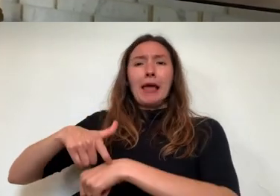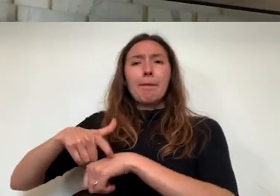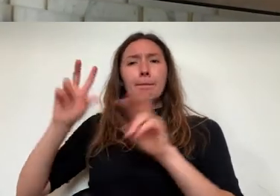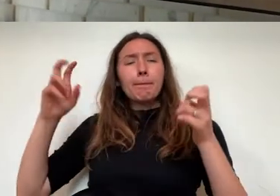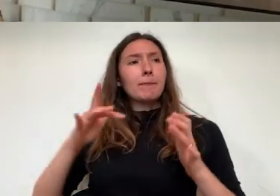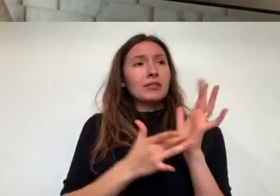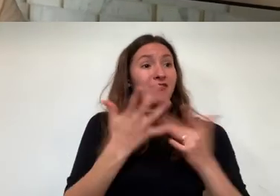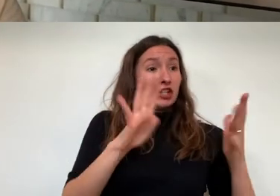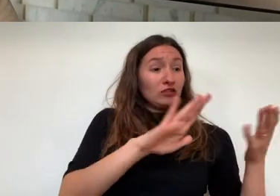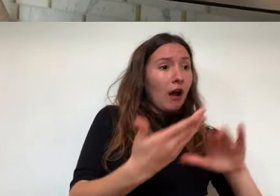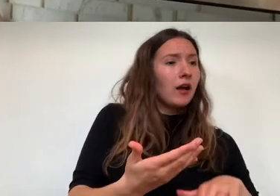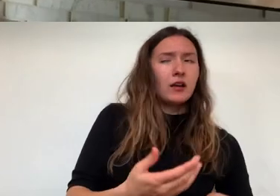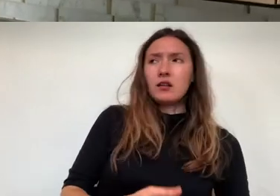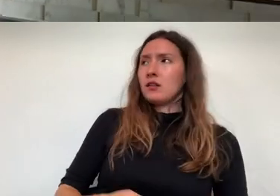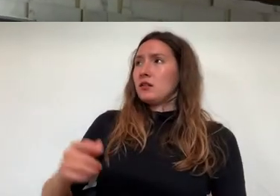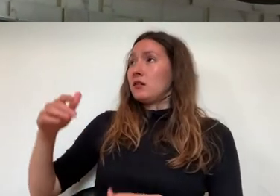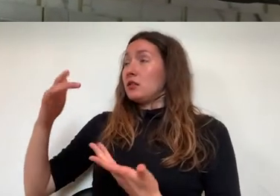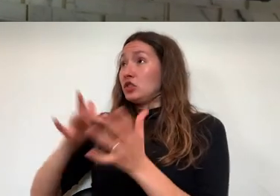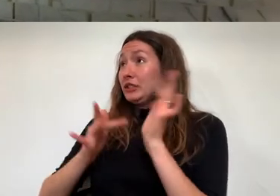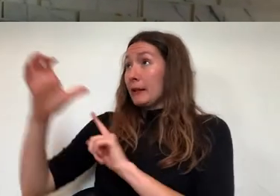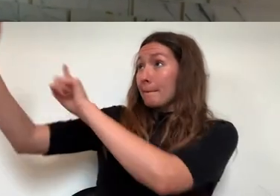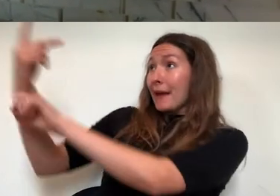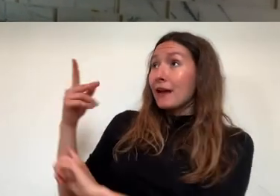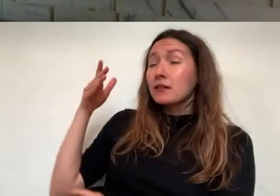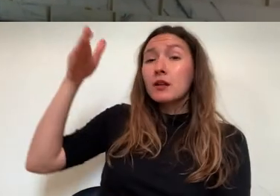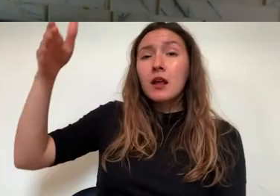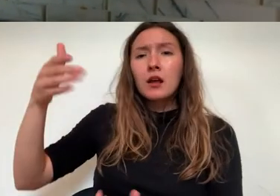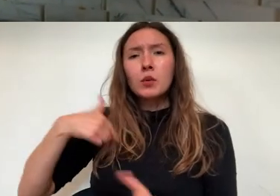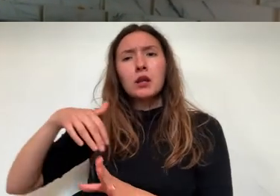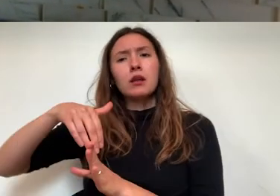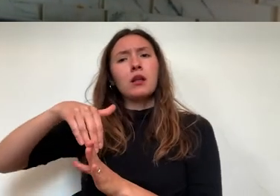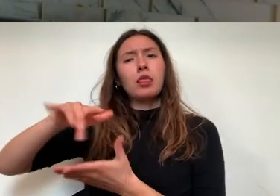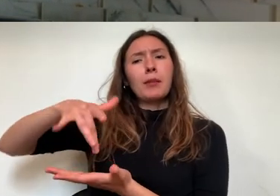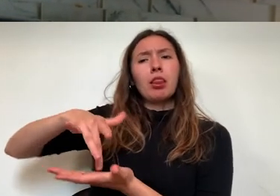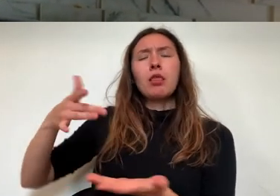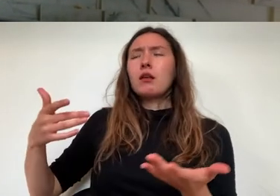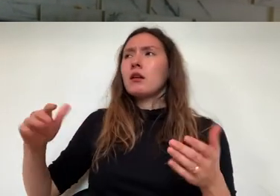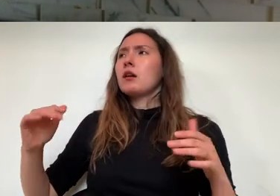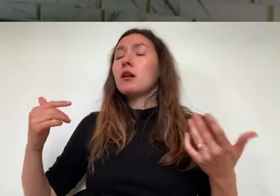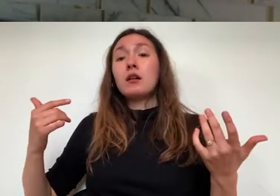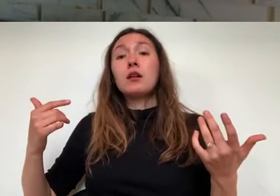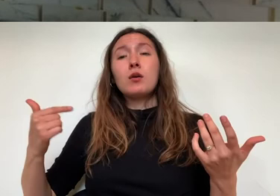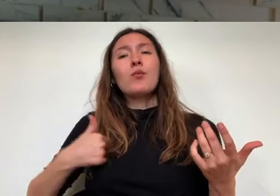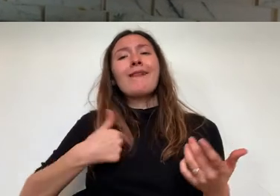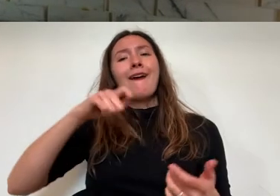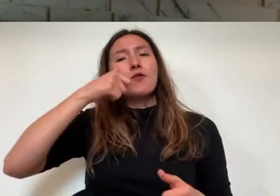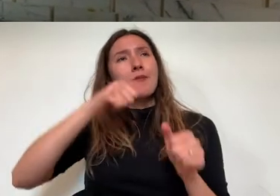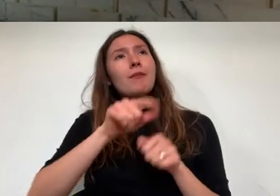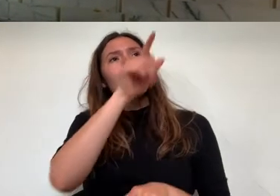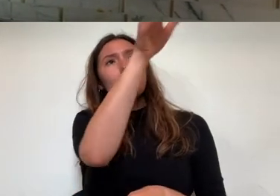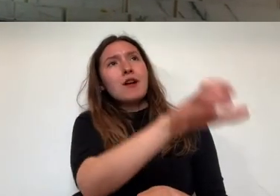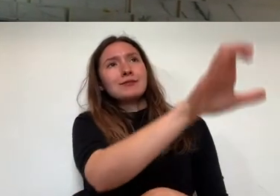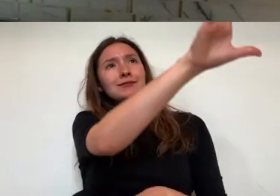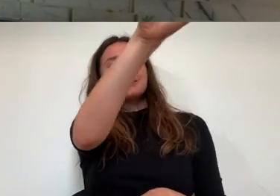us, what it means in our present day, and what it means for our future. Right now we can still apply the death and the resurrection,